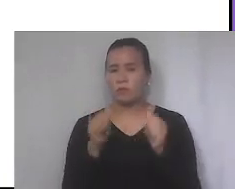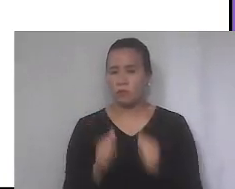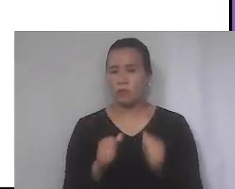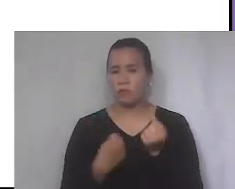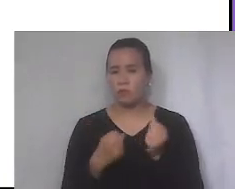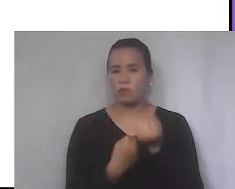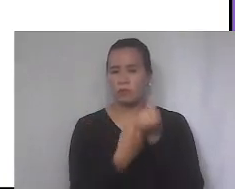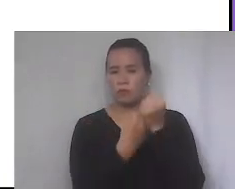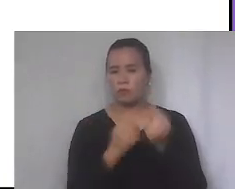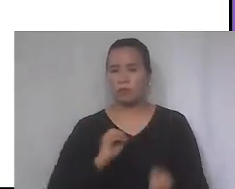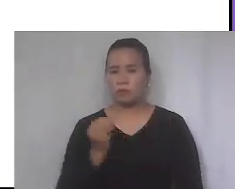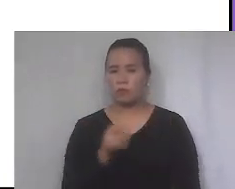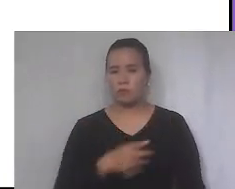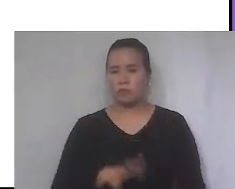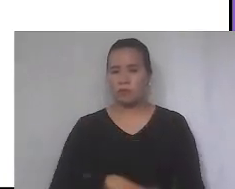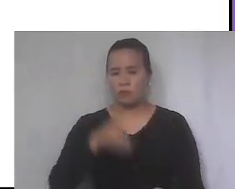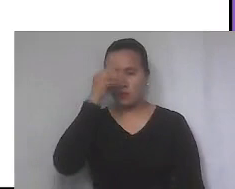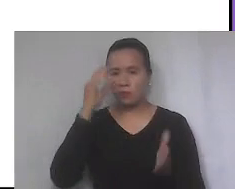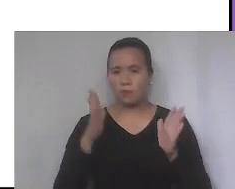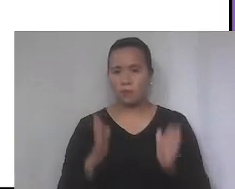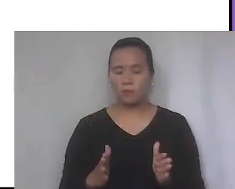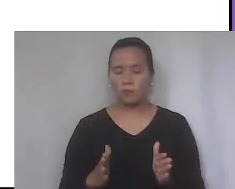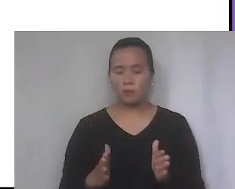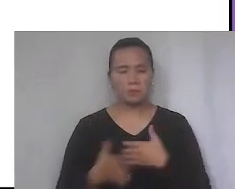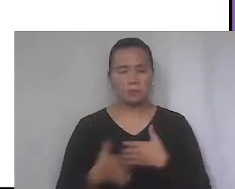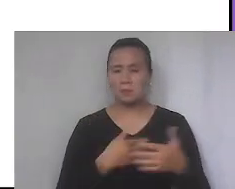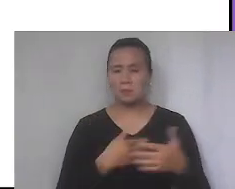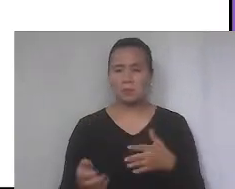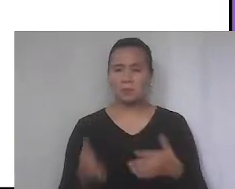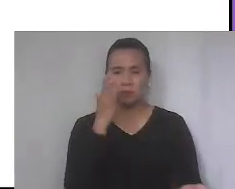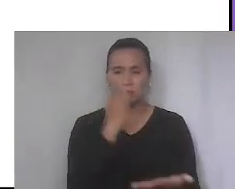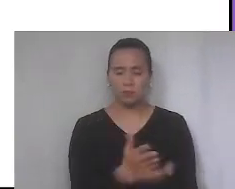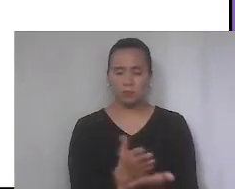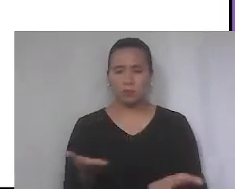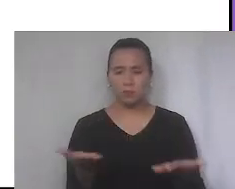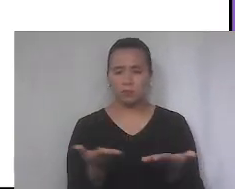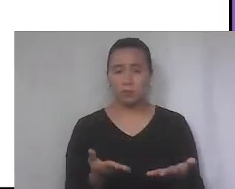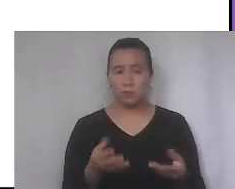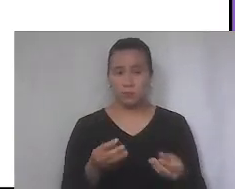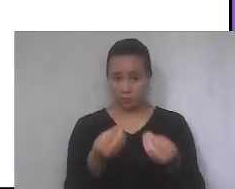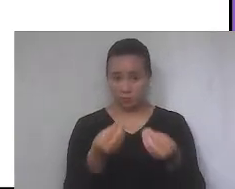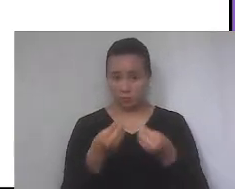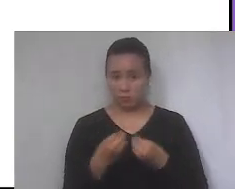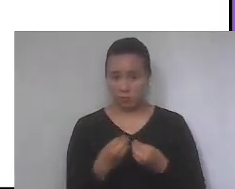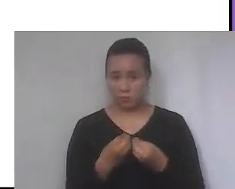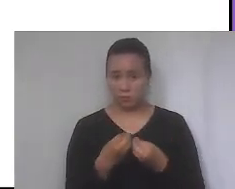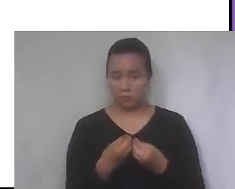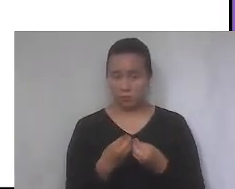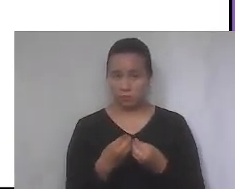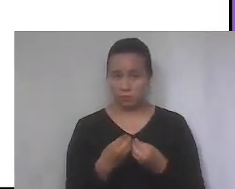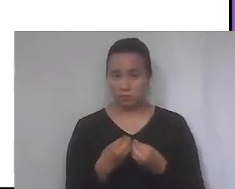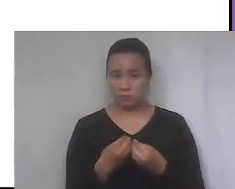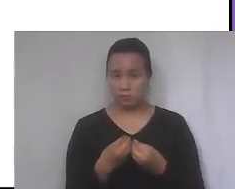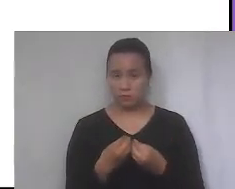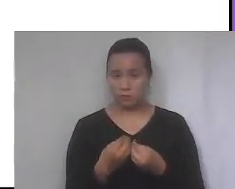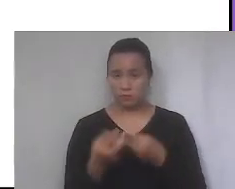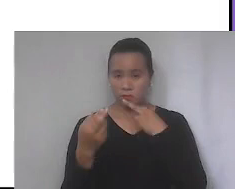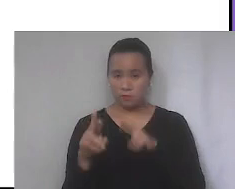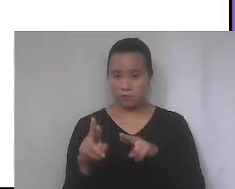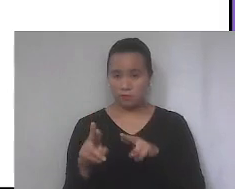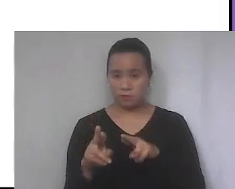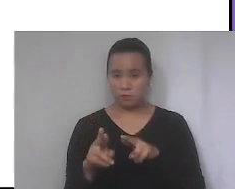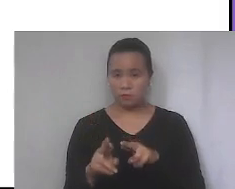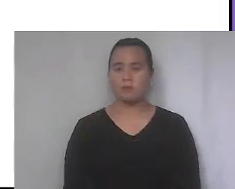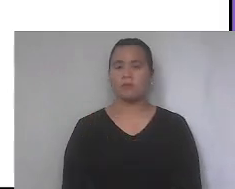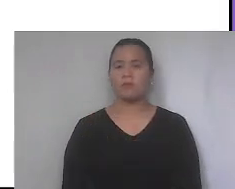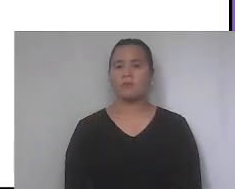platforms. The possibility of supporting our learners to improve reading doesn't stop there. Can